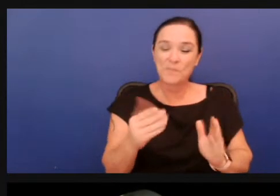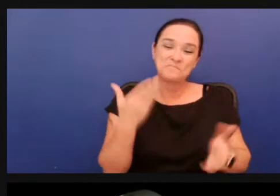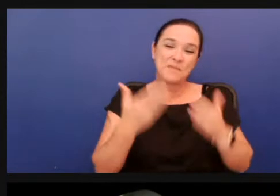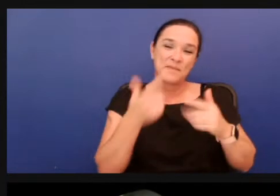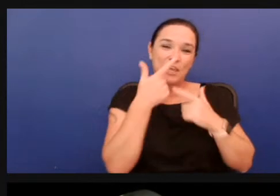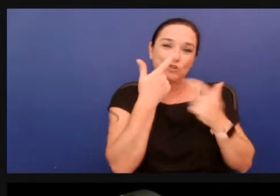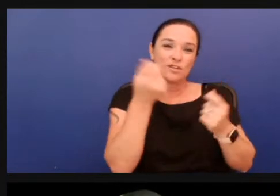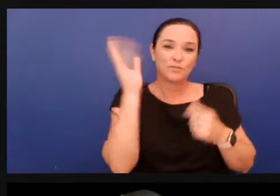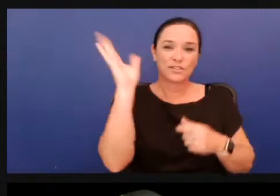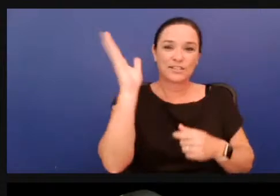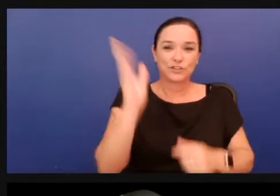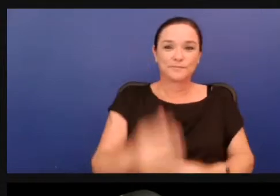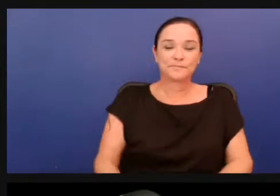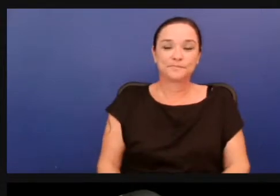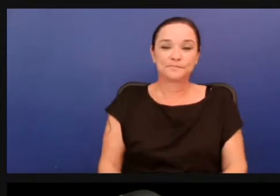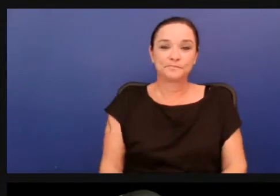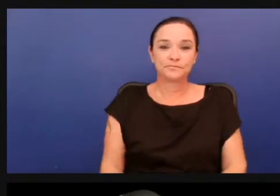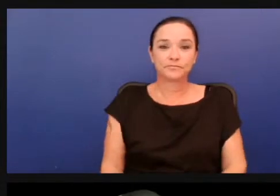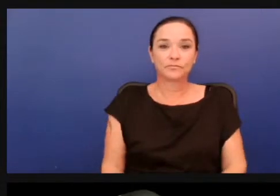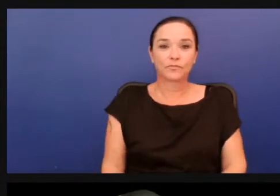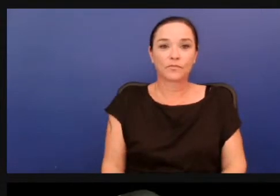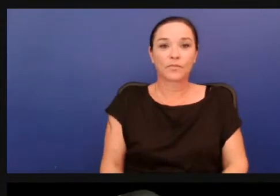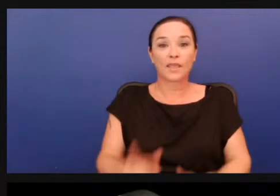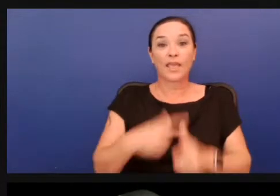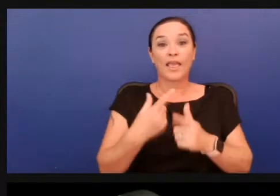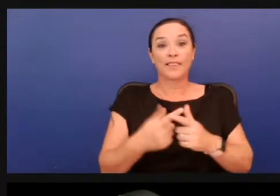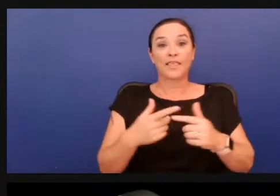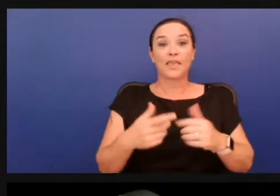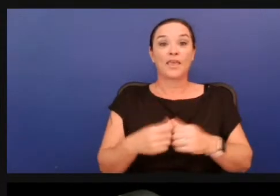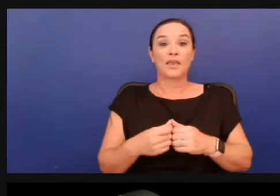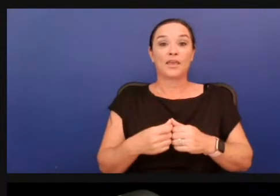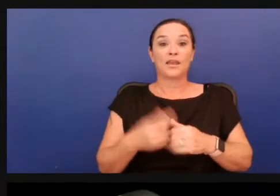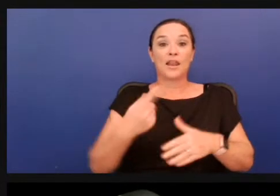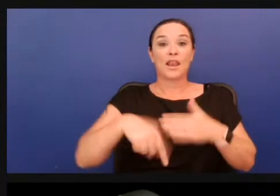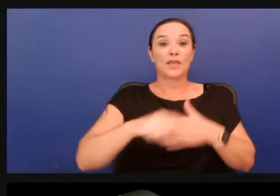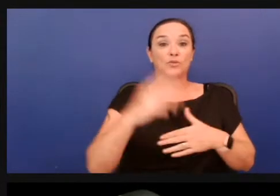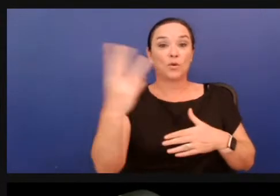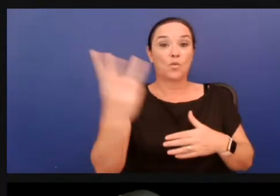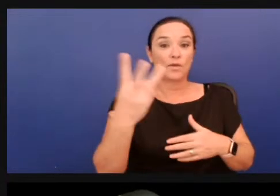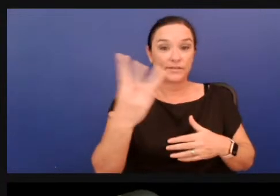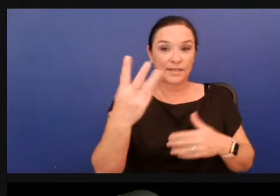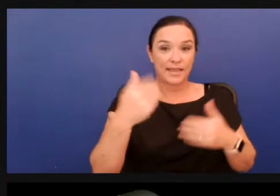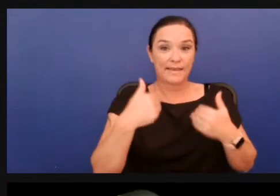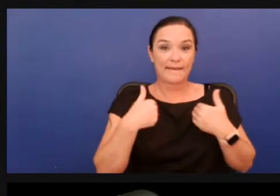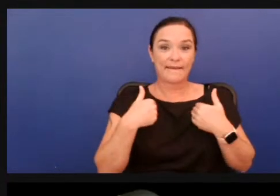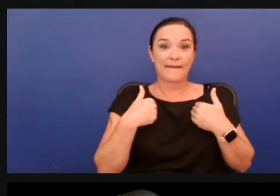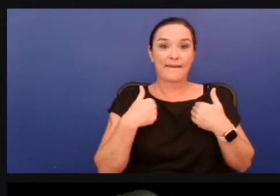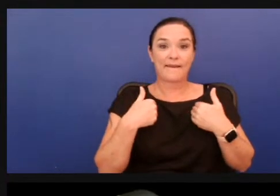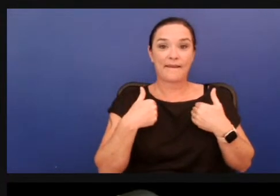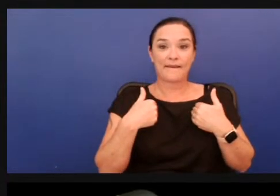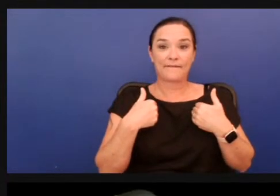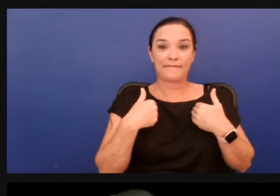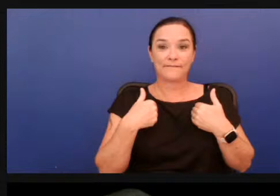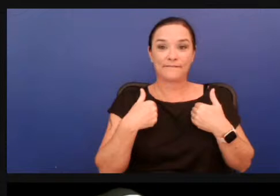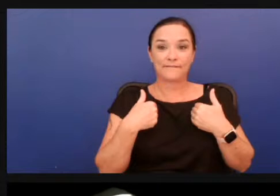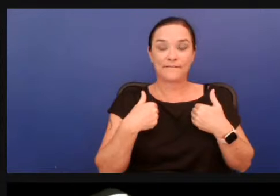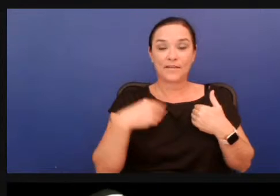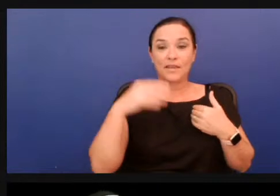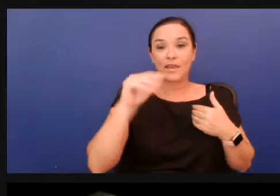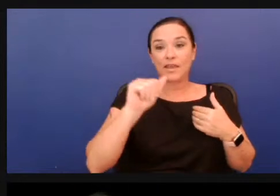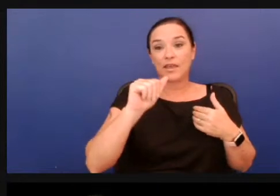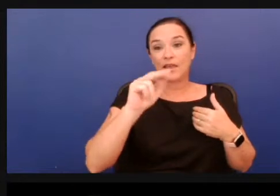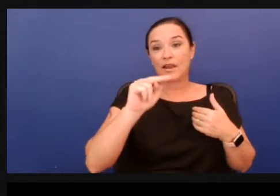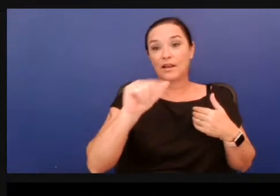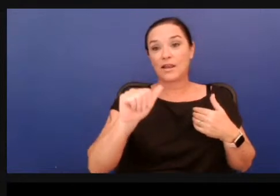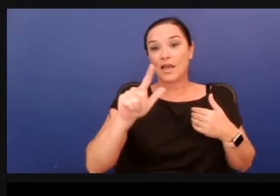well. And then the following day, next week, Wednesday, there is a Naleo Manu, Heavenly Voices of Hawaiian Music program at the